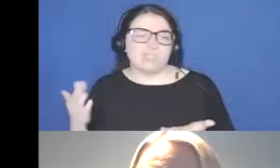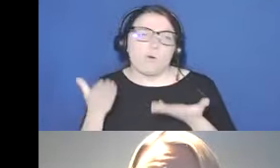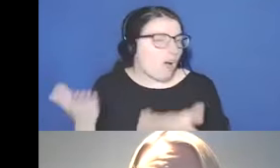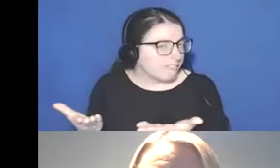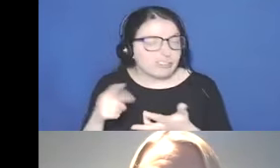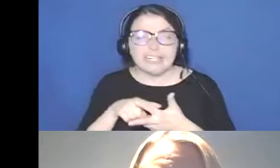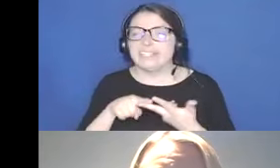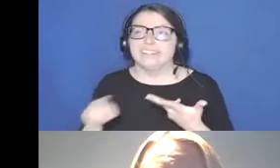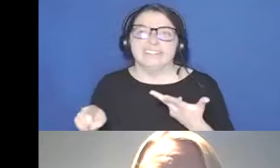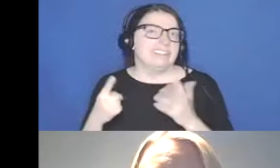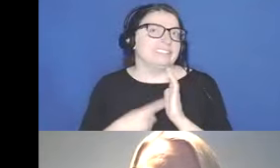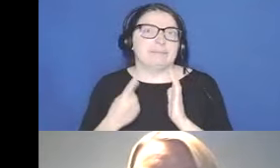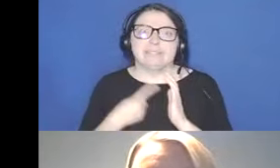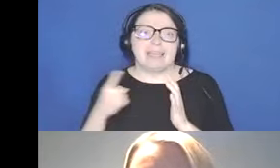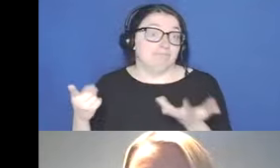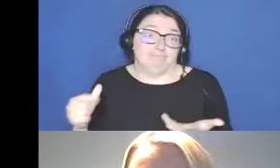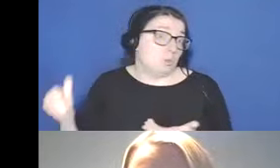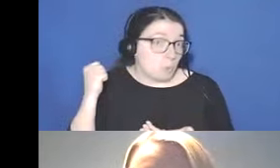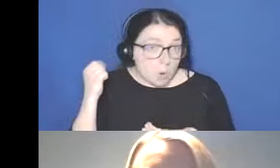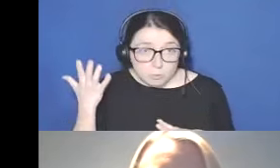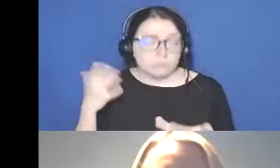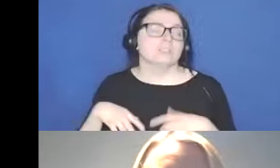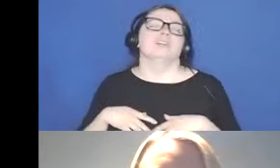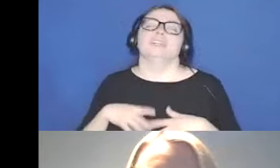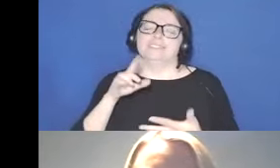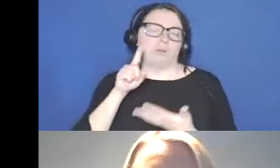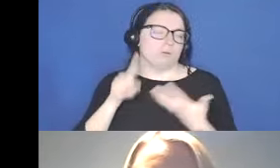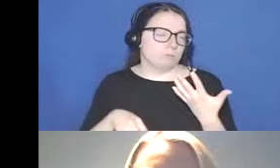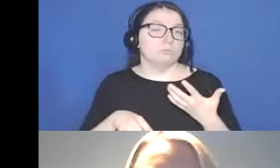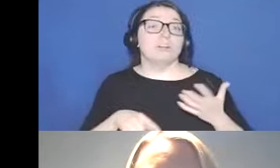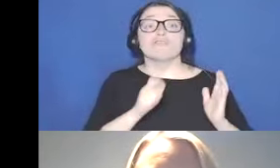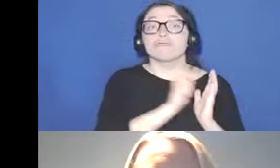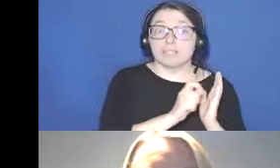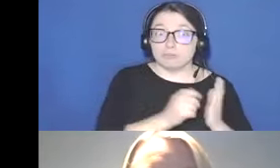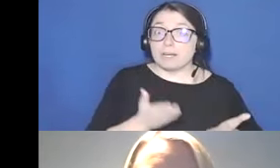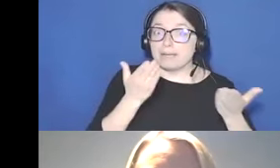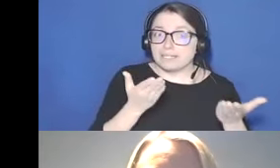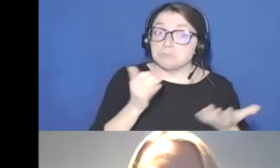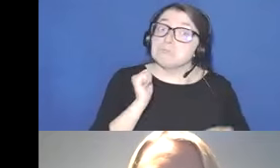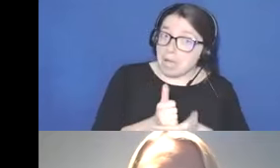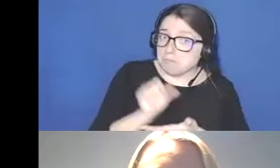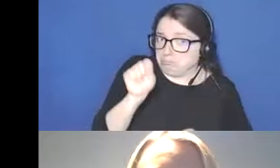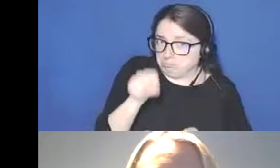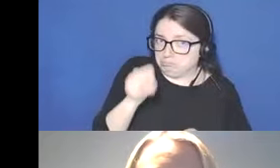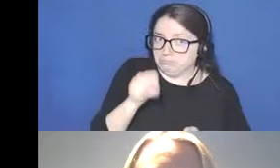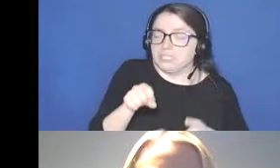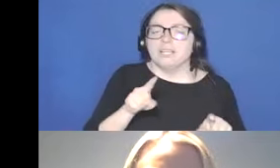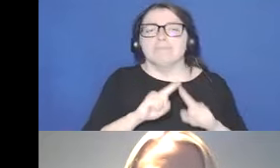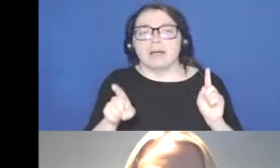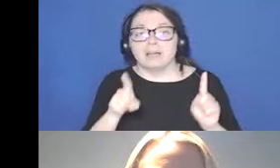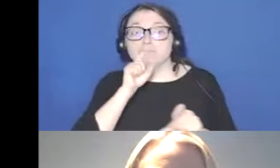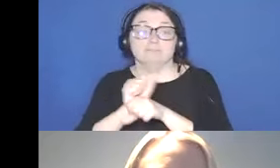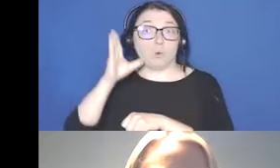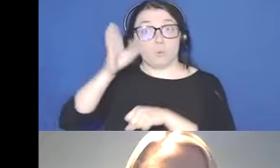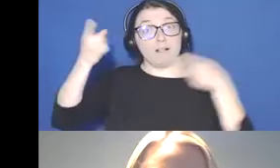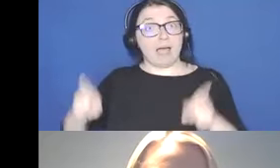So, keep in mind that sometimes those written recommendations can help you to advocate, but they're not just going